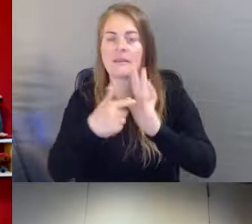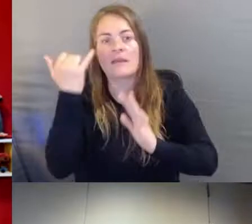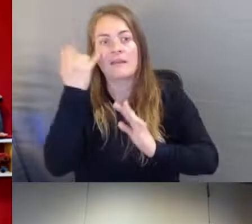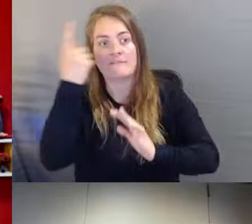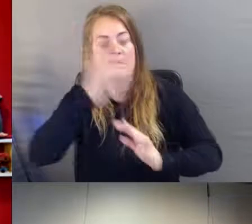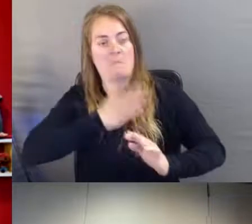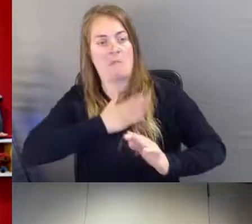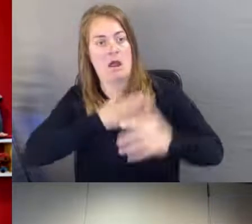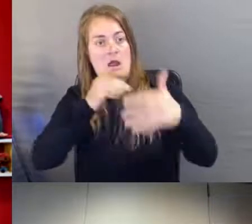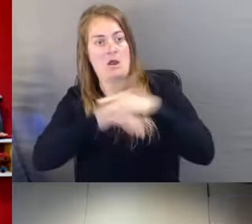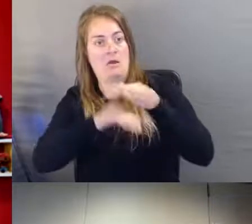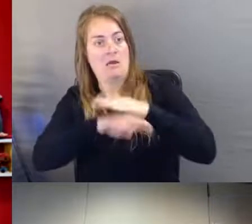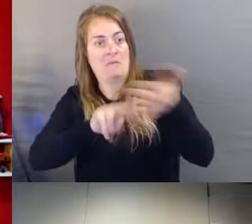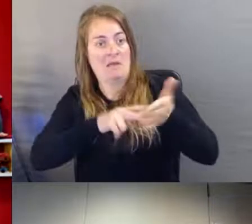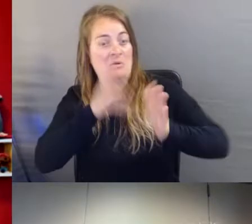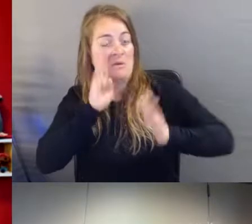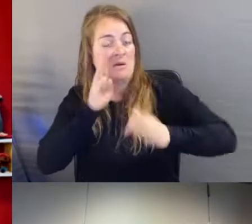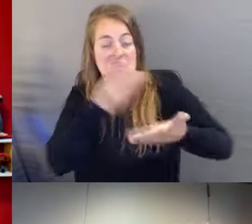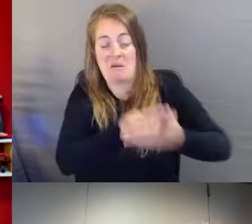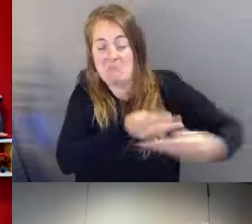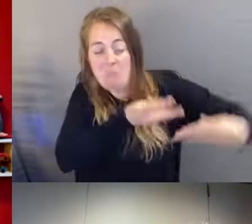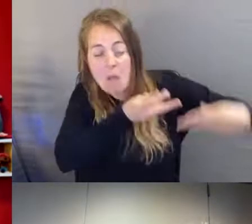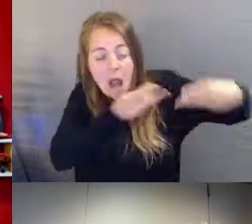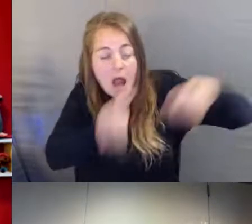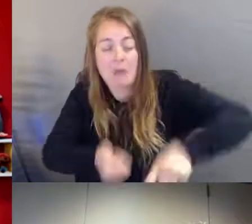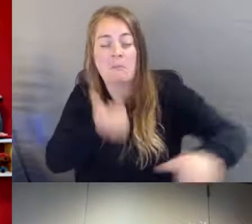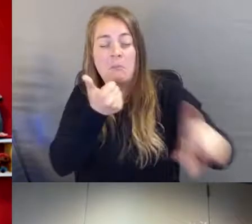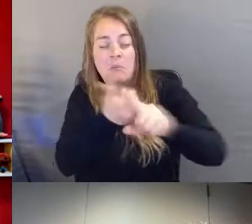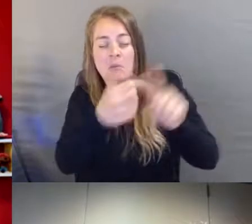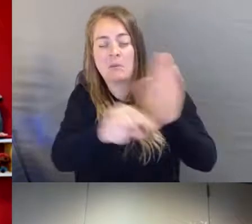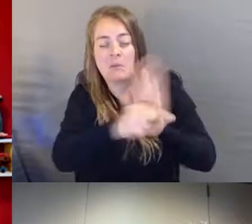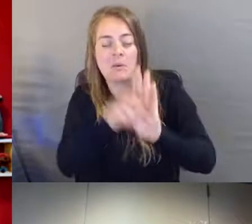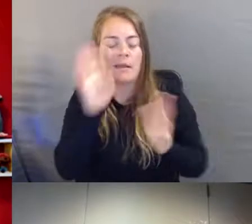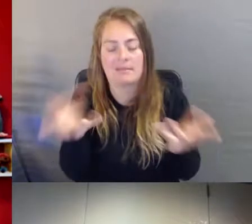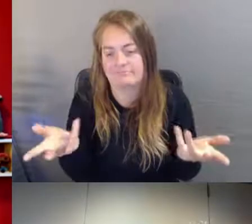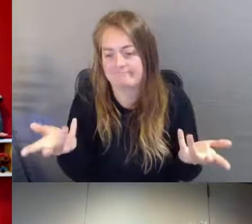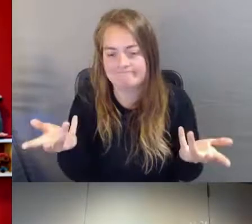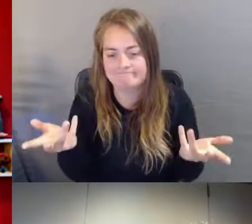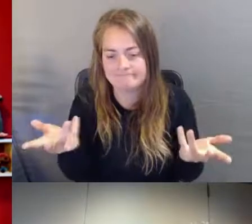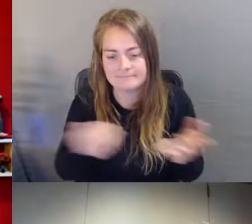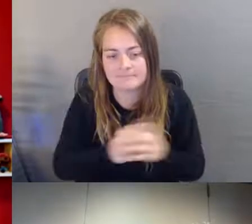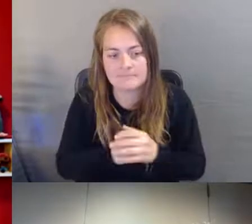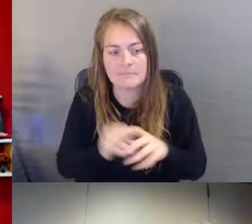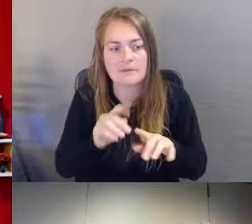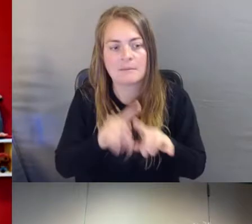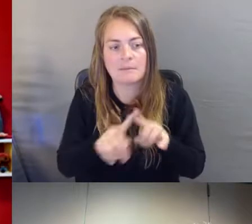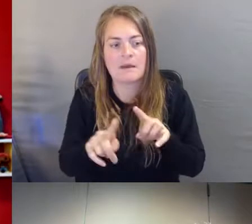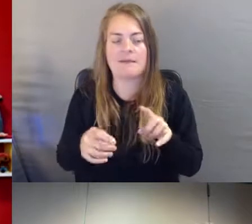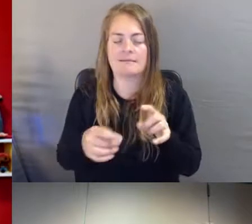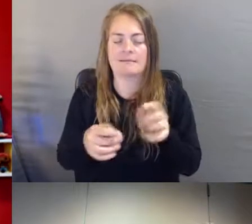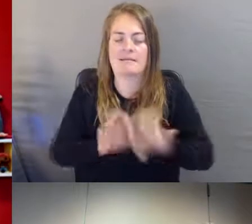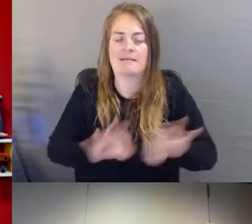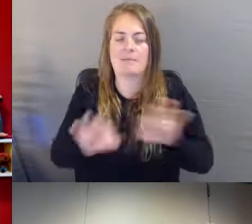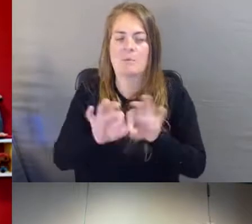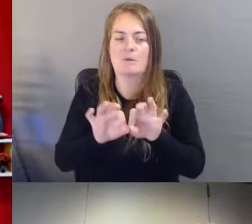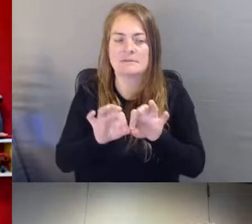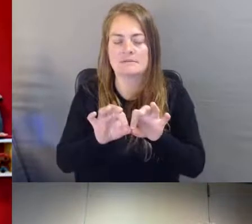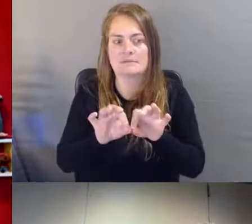to you or it's going to create an impact, I think that that is sort of where people have a general understanding of why it